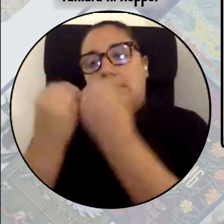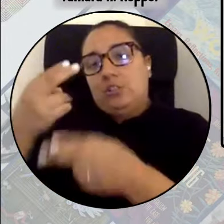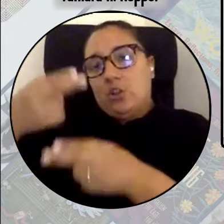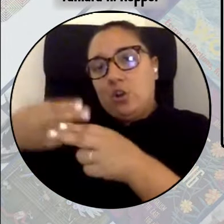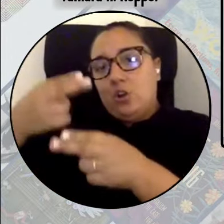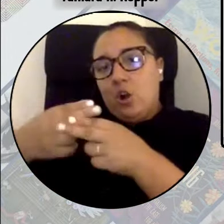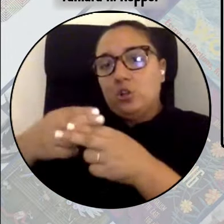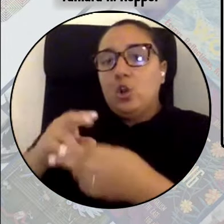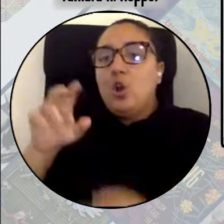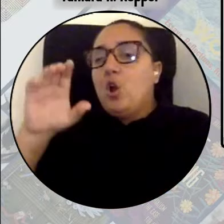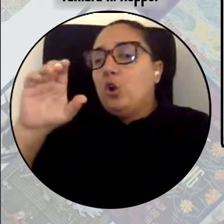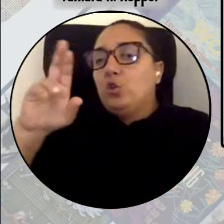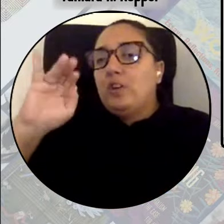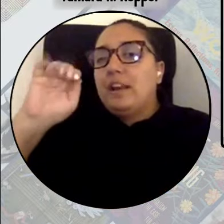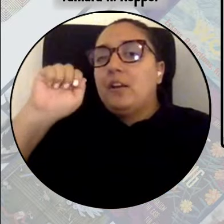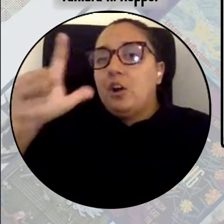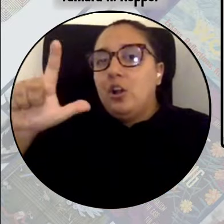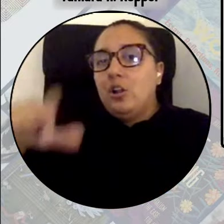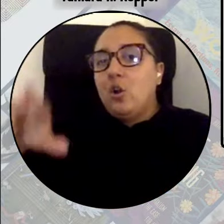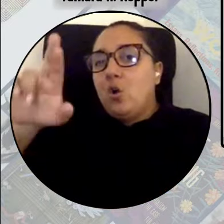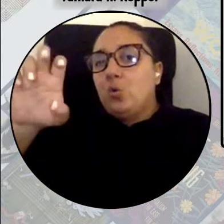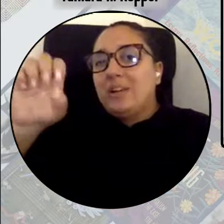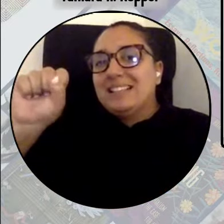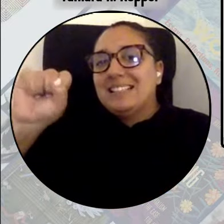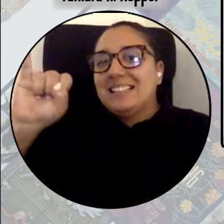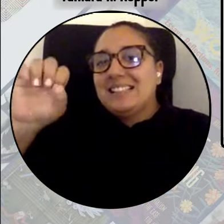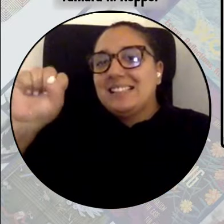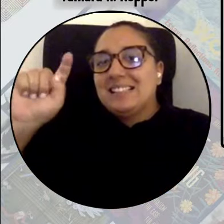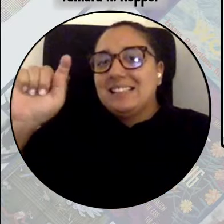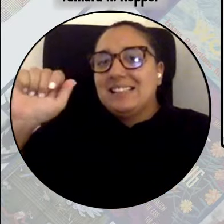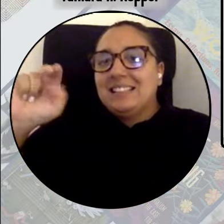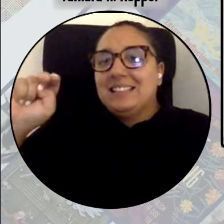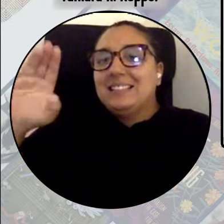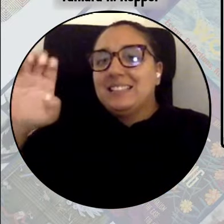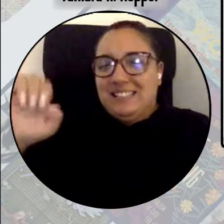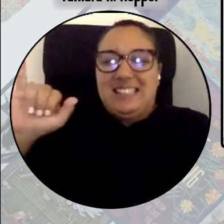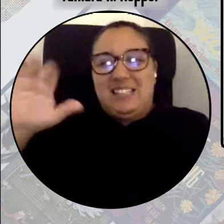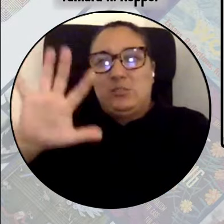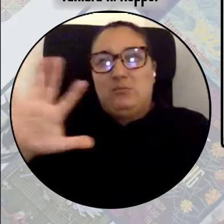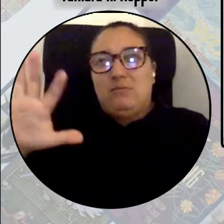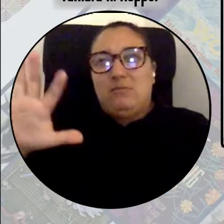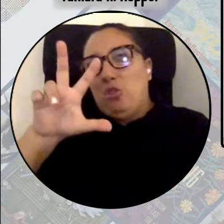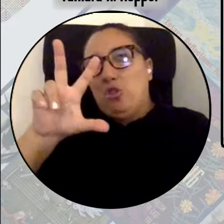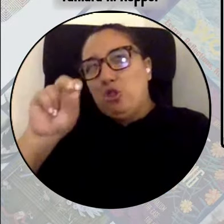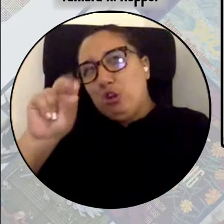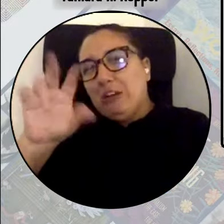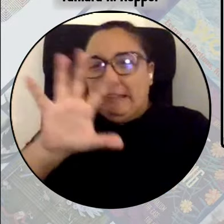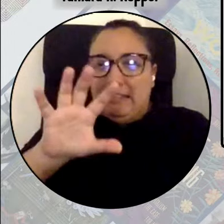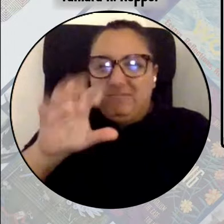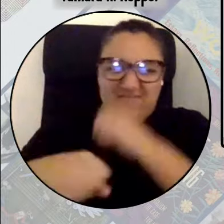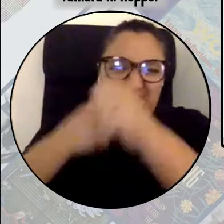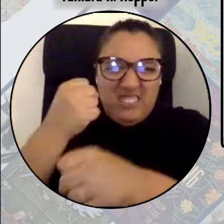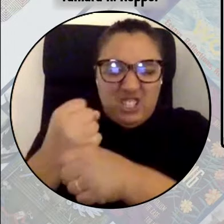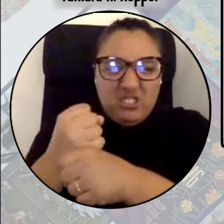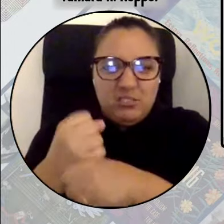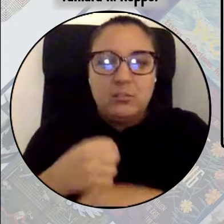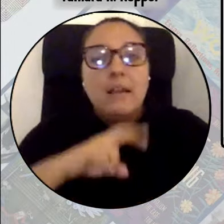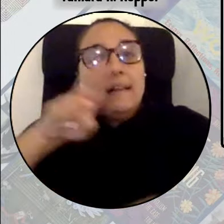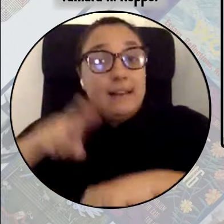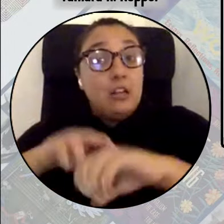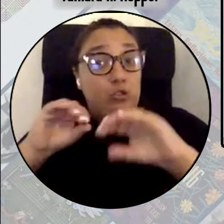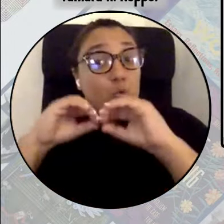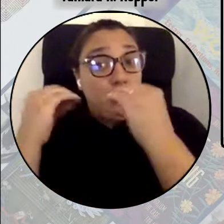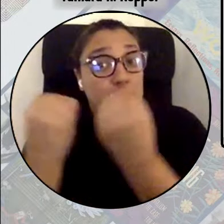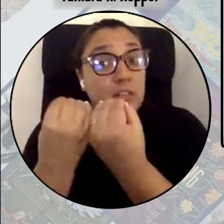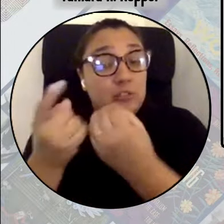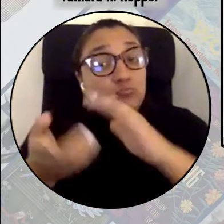this is an organization that has been around now for about 3 decades, and they are a national organization that